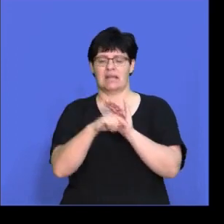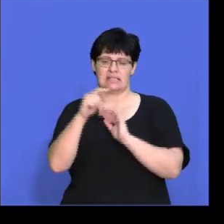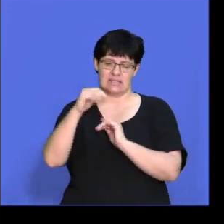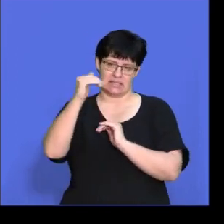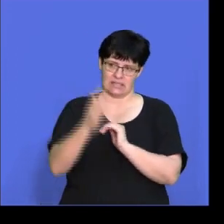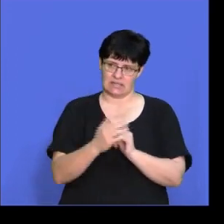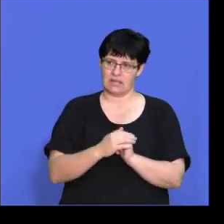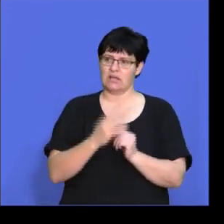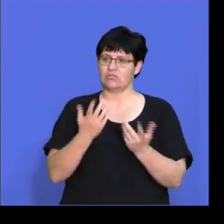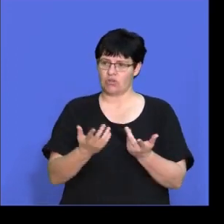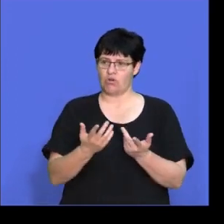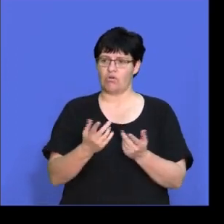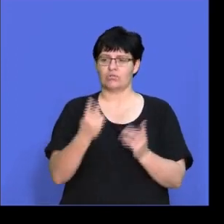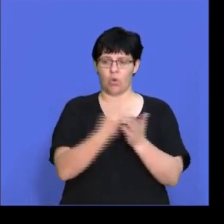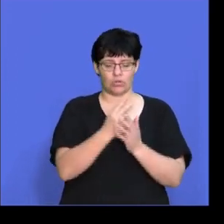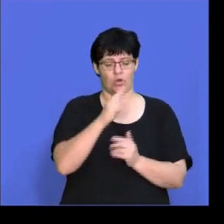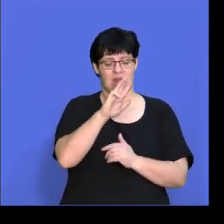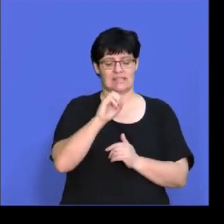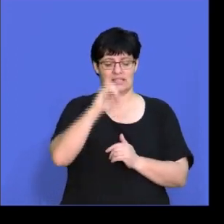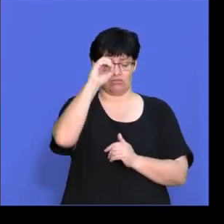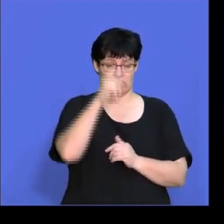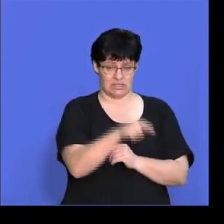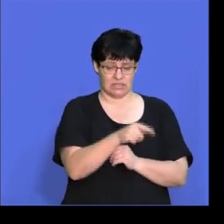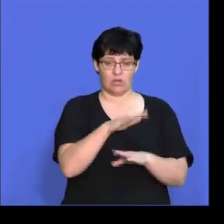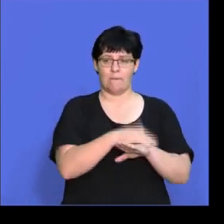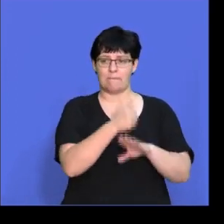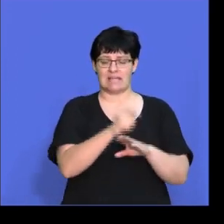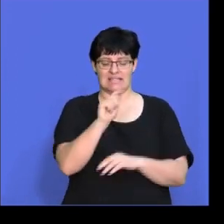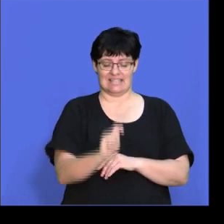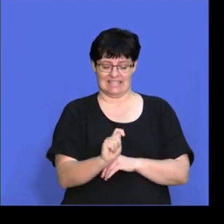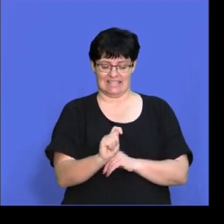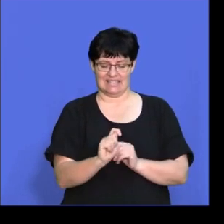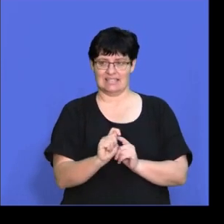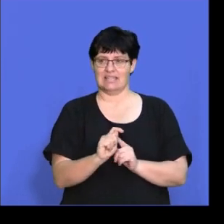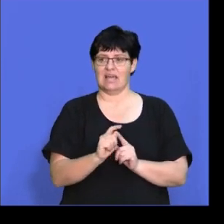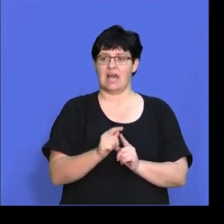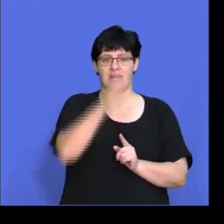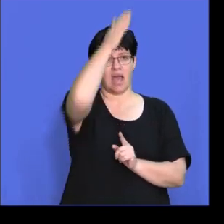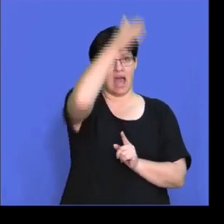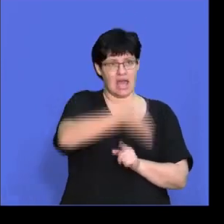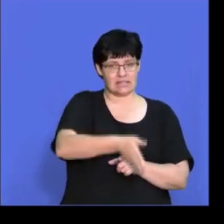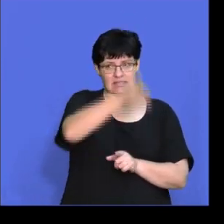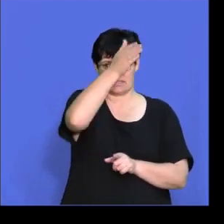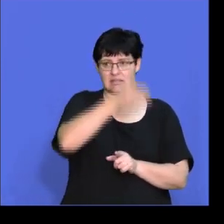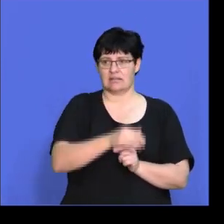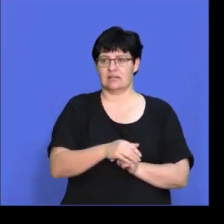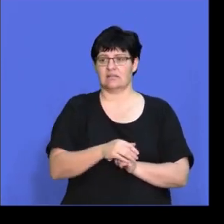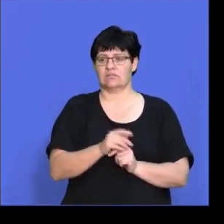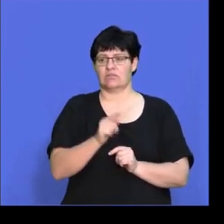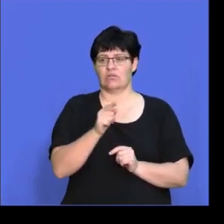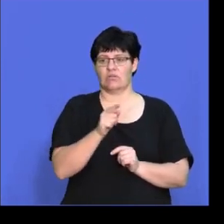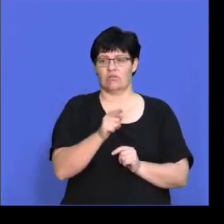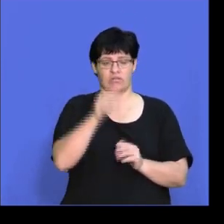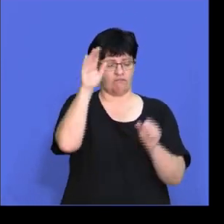triangle over here, also right-angled triangle. So this base is t, and the perpendicular height, which is that length over